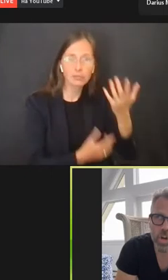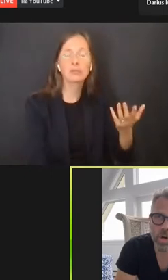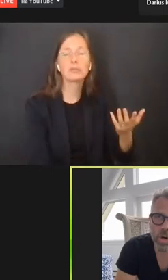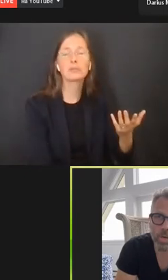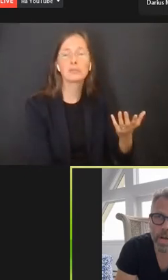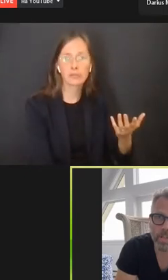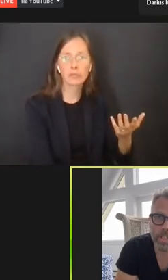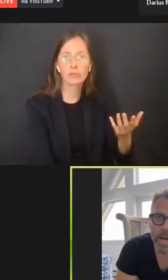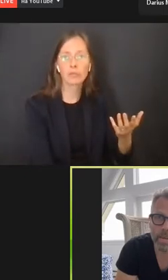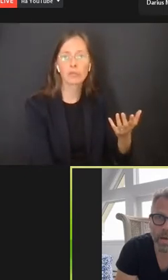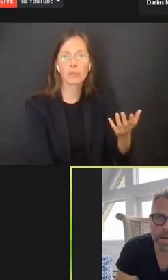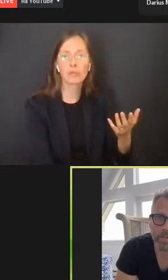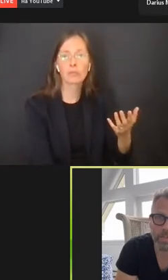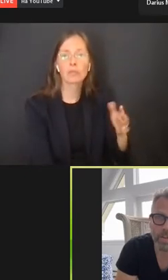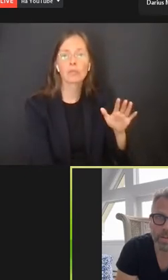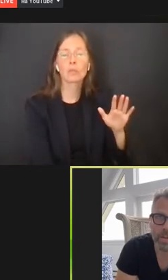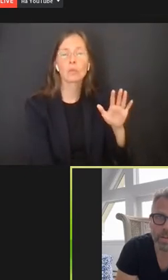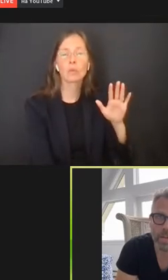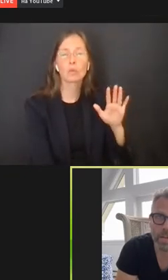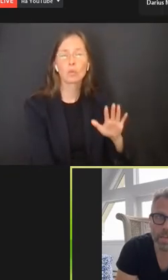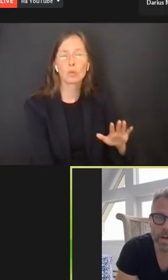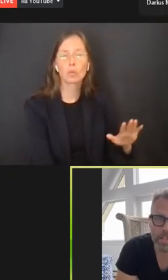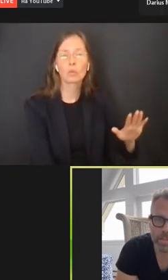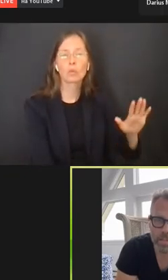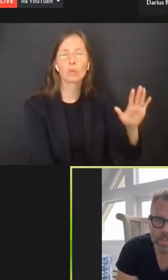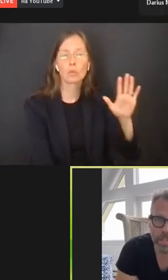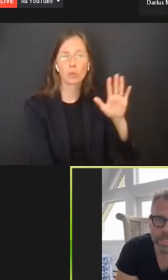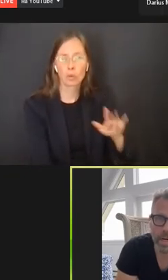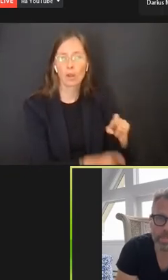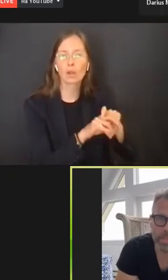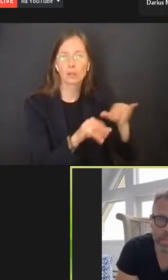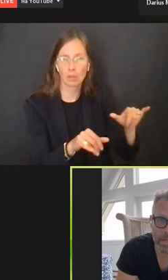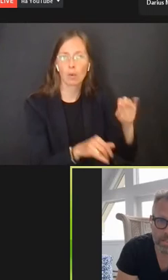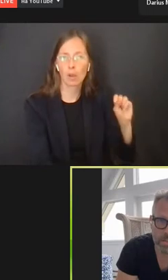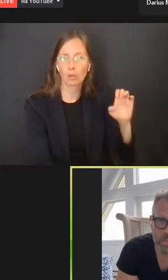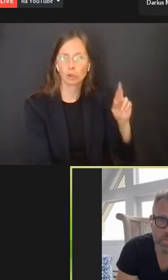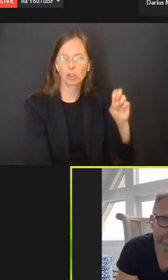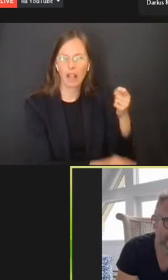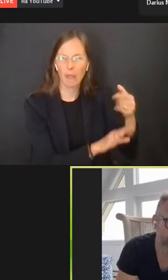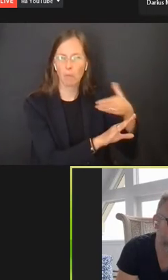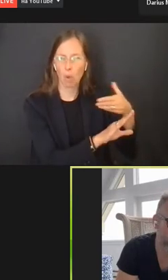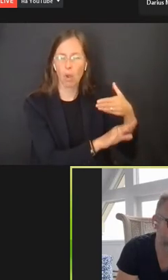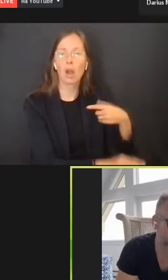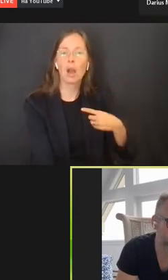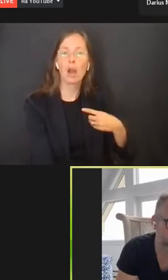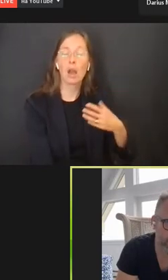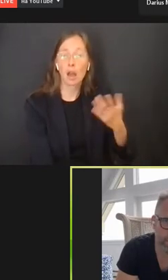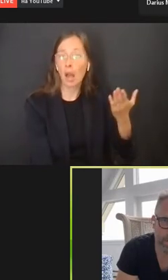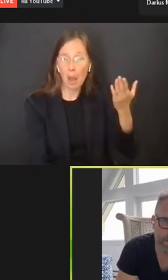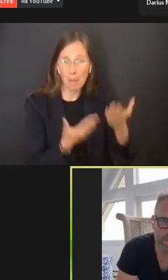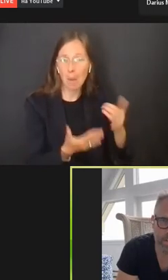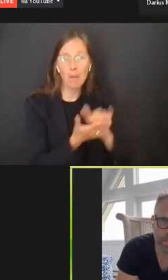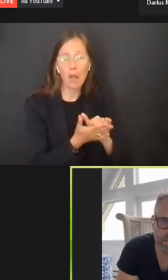so around the time of the Oscars, leading up to the Oscars, was maybe one of the